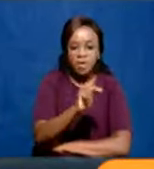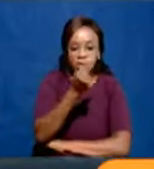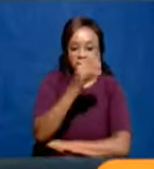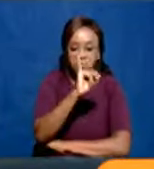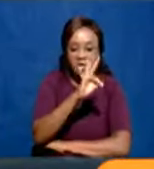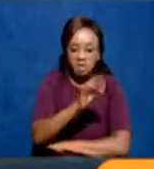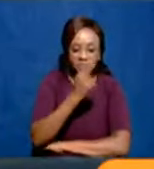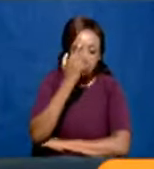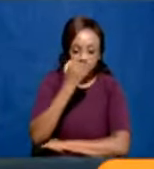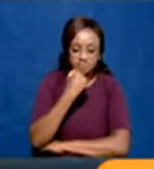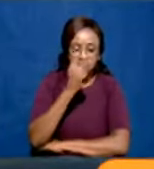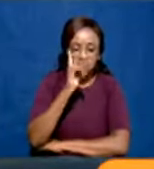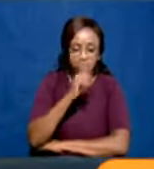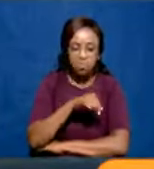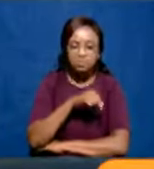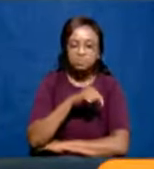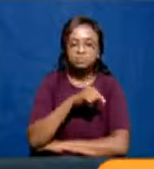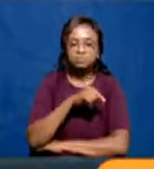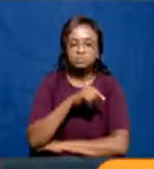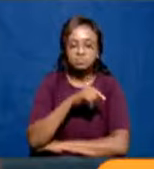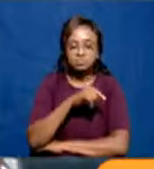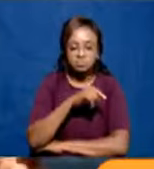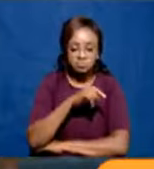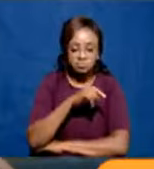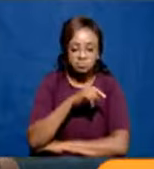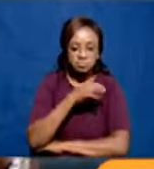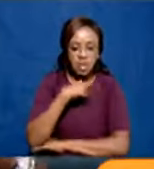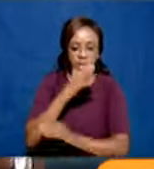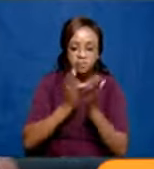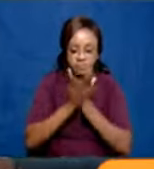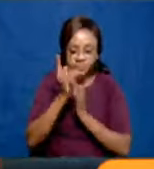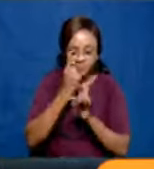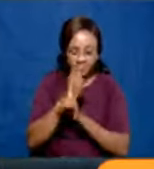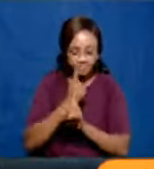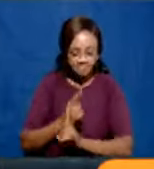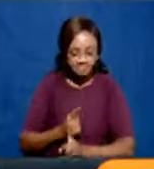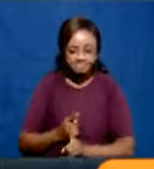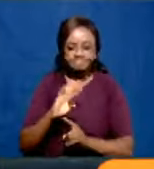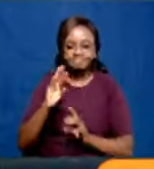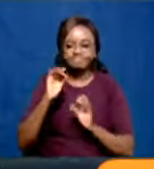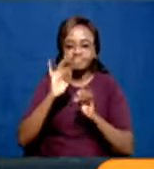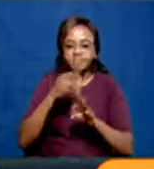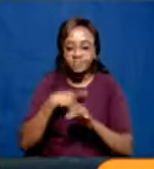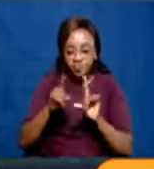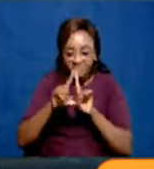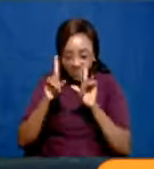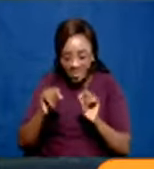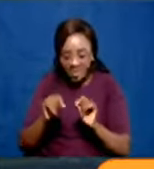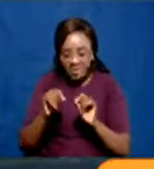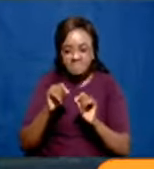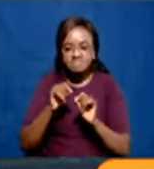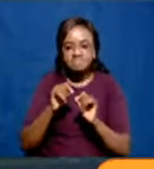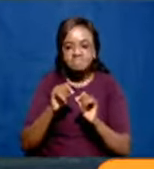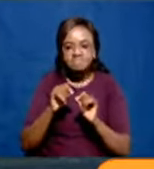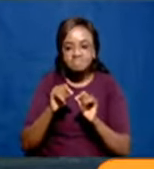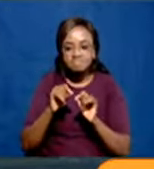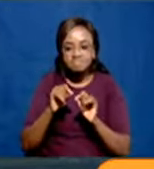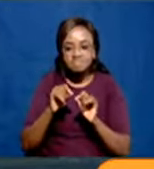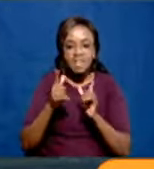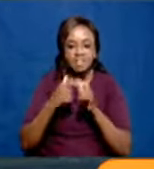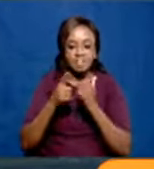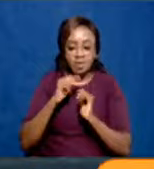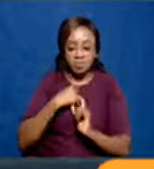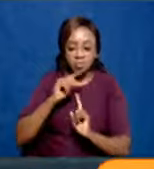of services that was being done between NHIF and providers, so that if you have the card and you go to a facility, as long as they've been accredited to